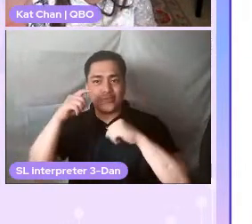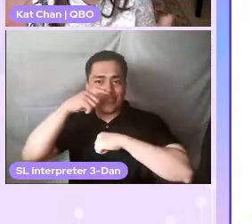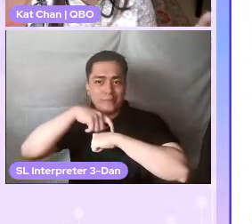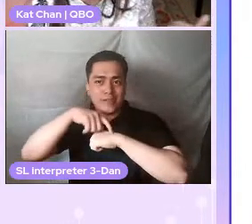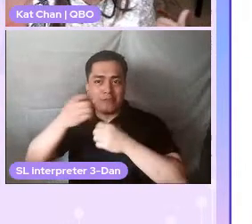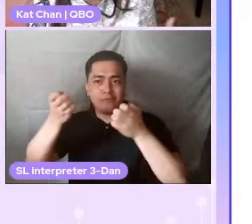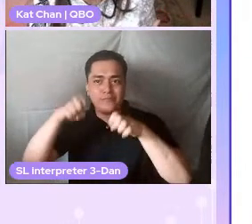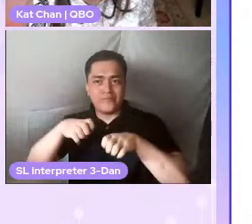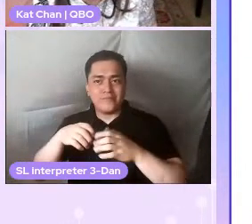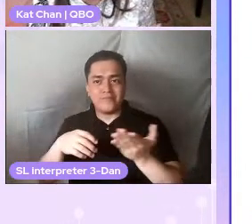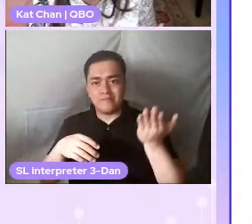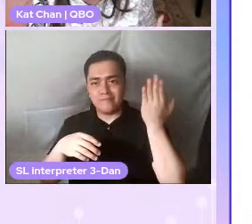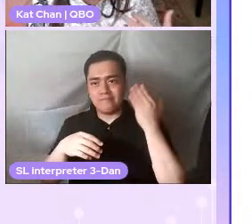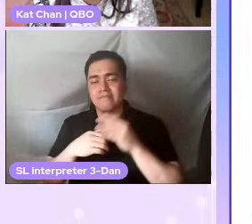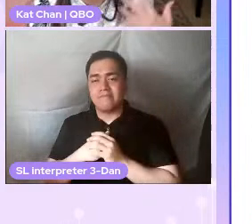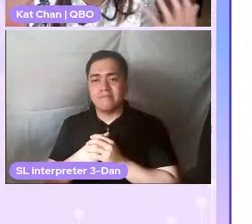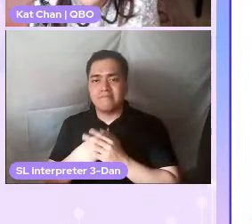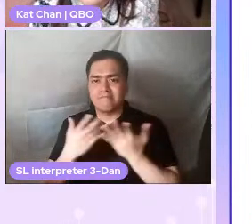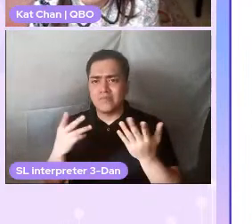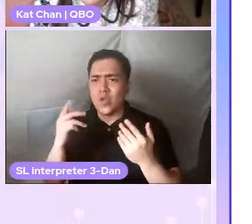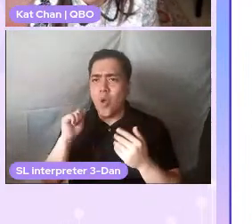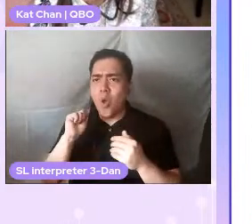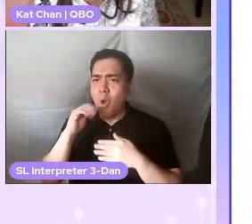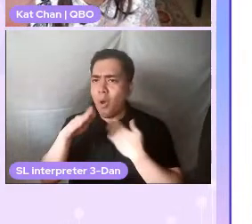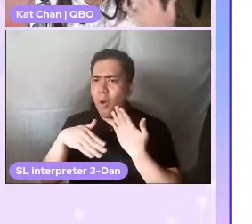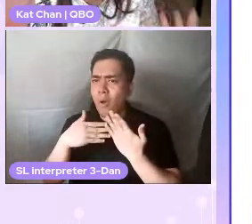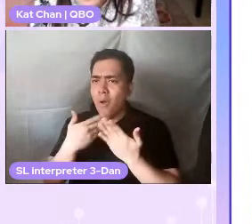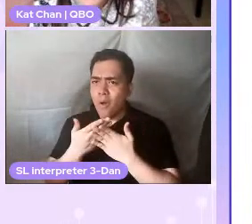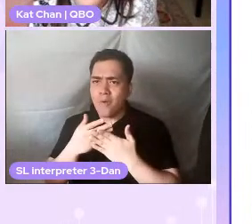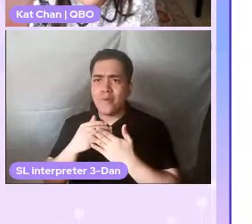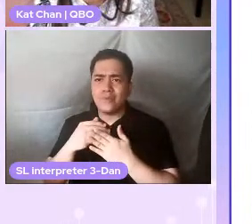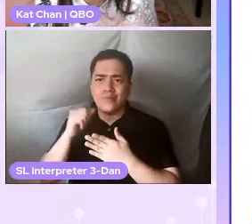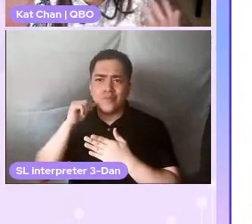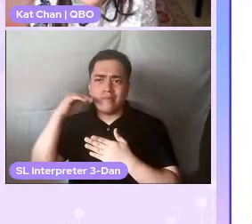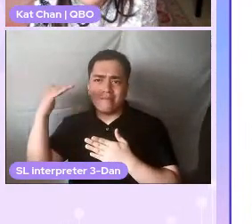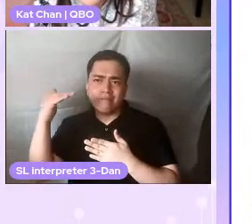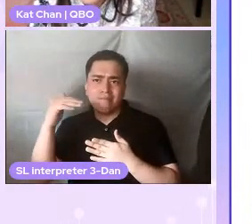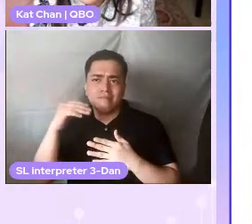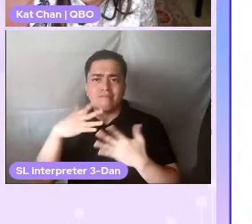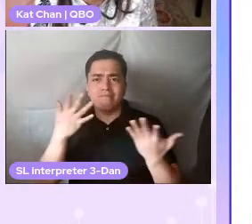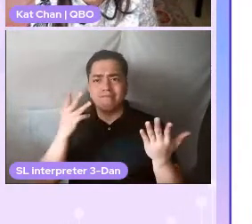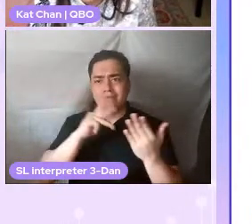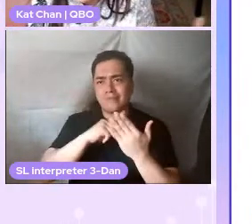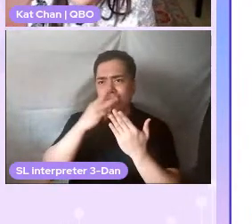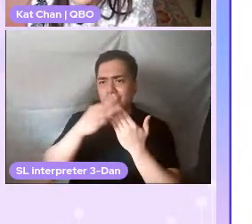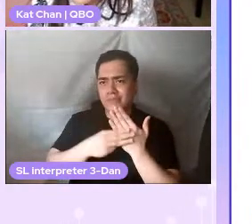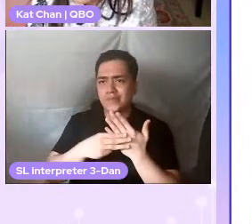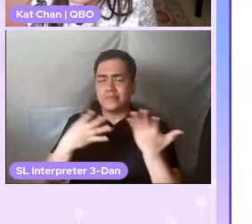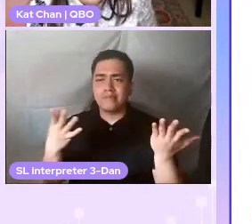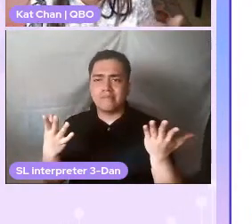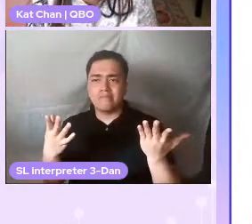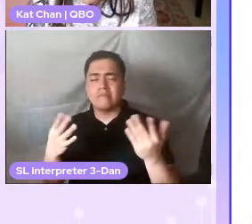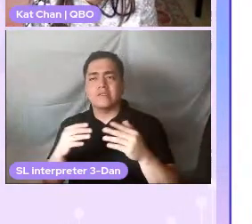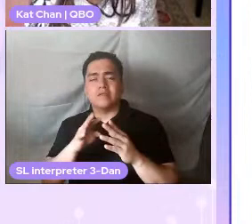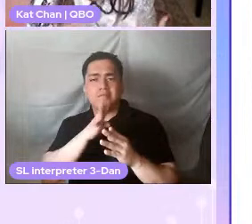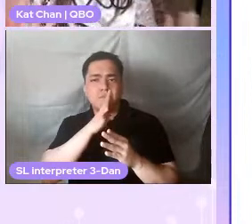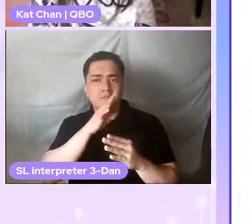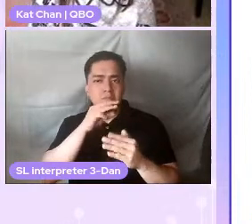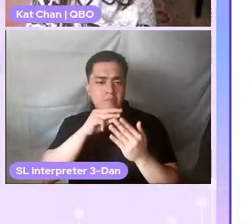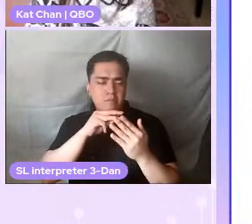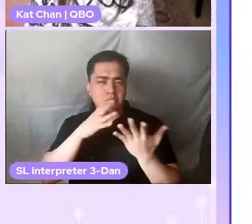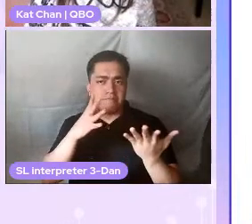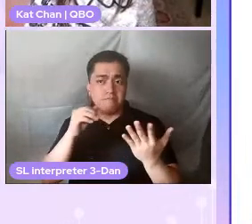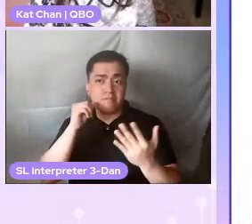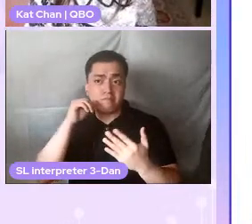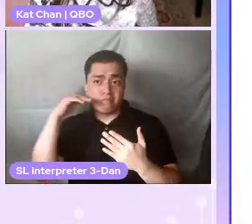parang, where are all the women, and why don't they participate, diba? Ang ganda ng mga programs, ang galing ng mga speaker, pero the women